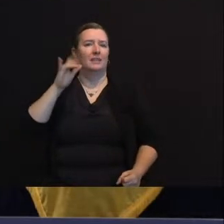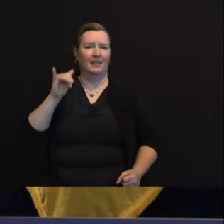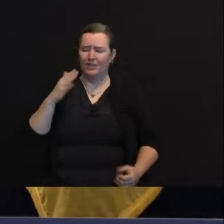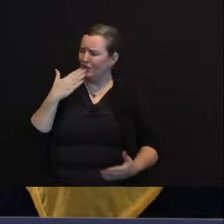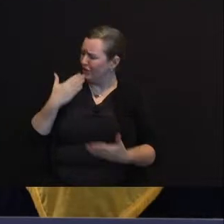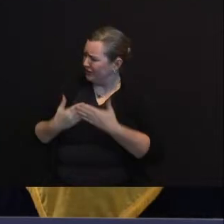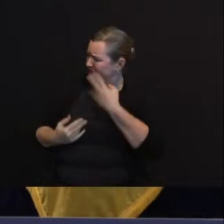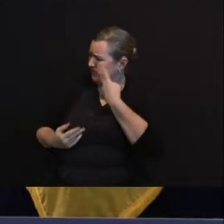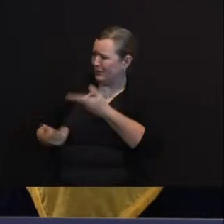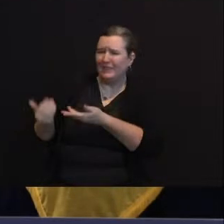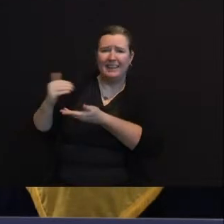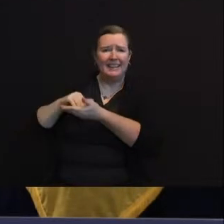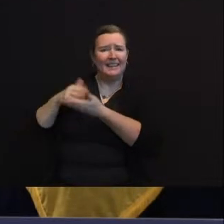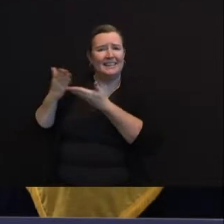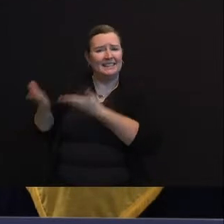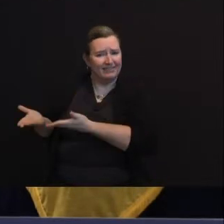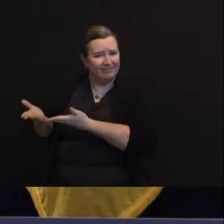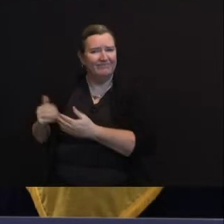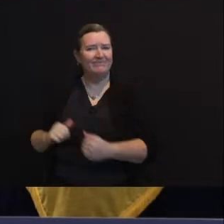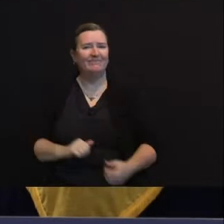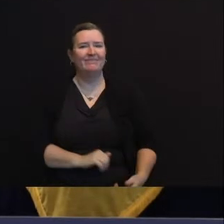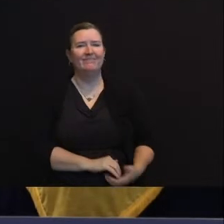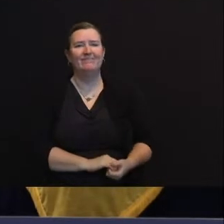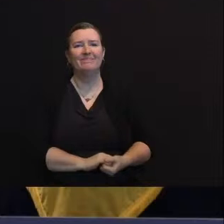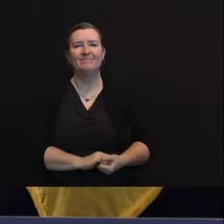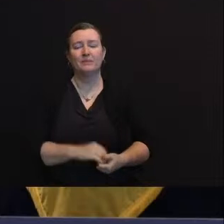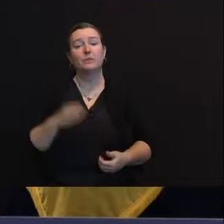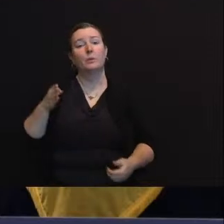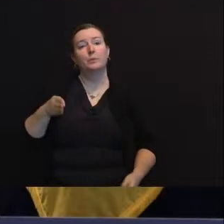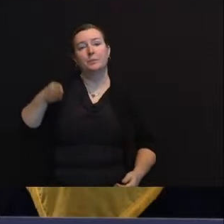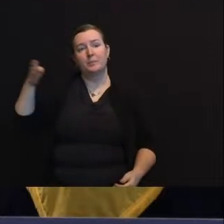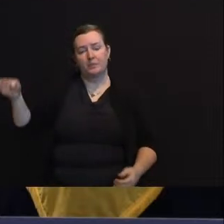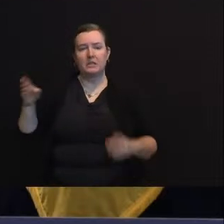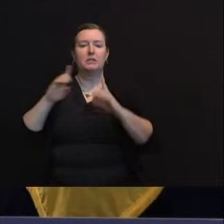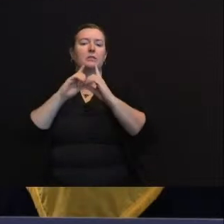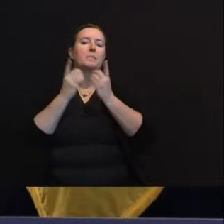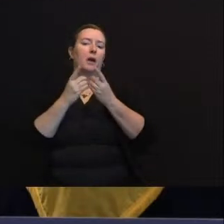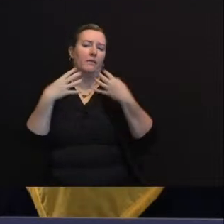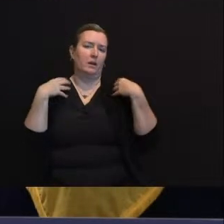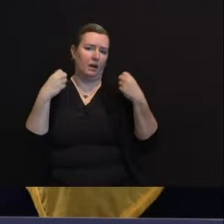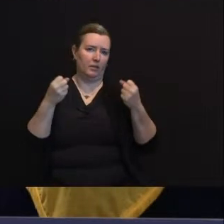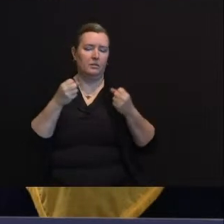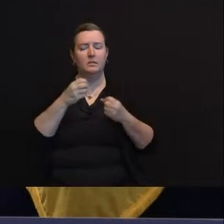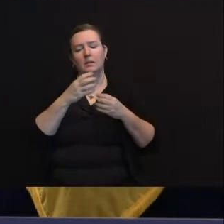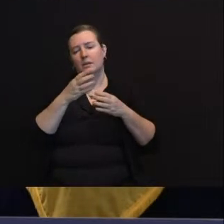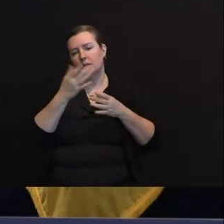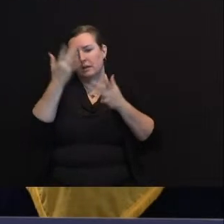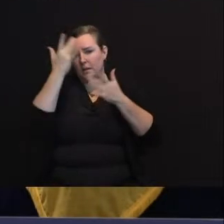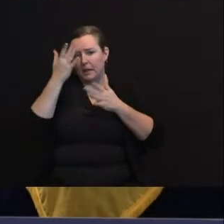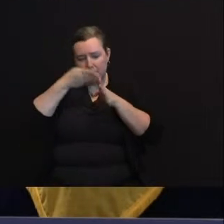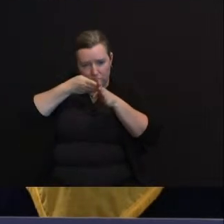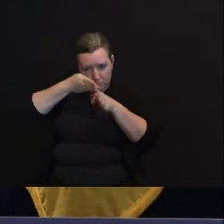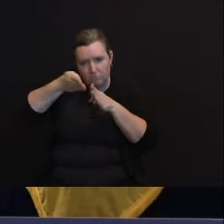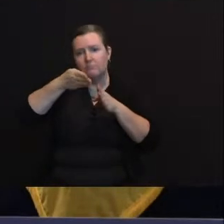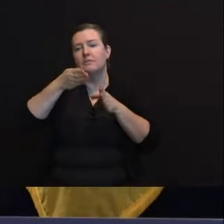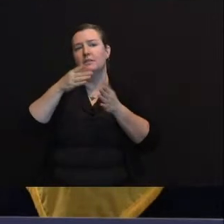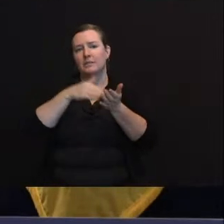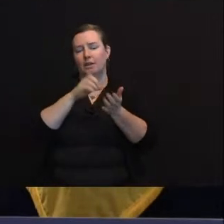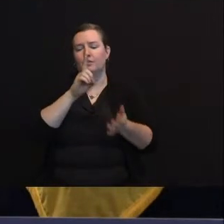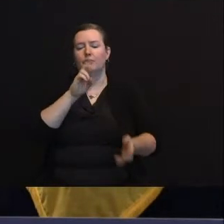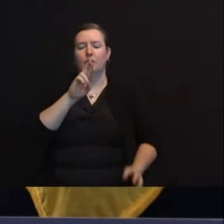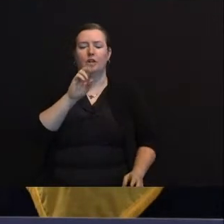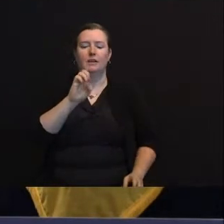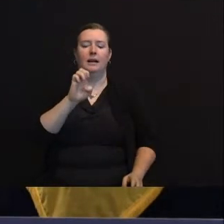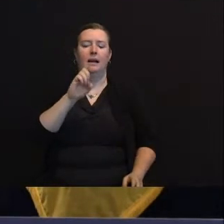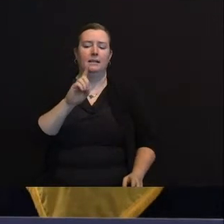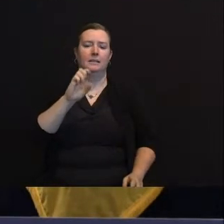you. To your right, the Department of Health's Communicable Disease Service Director, Dr. Ed Lifshitz. Ed, it's